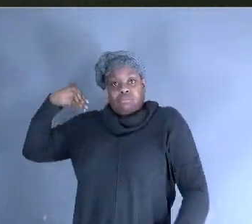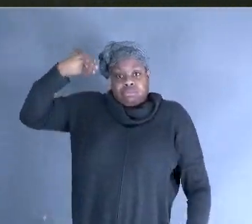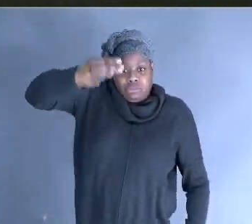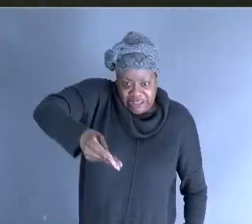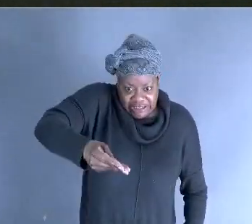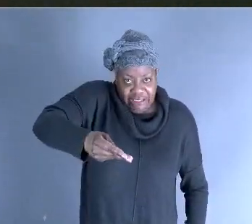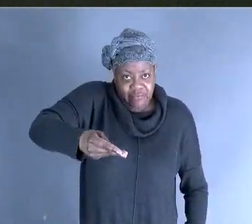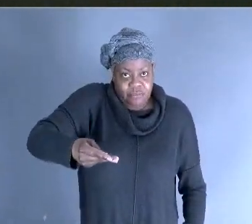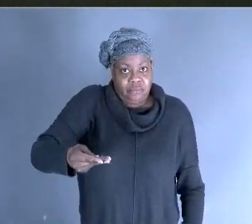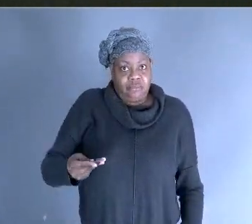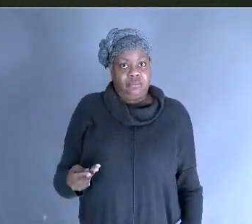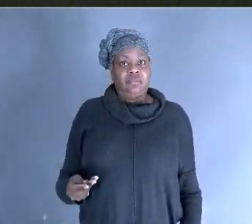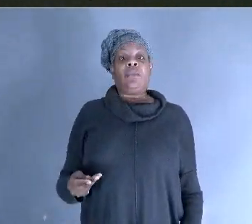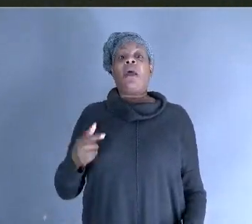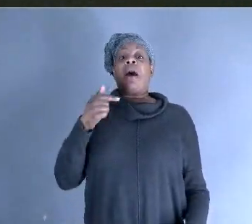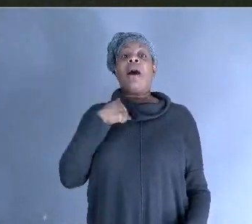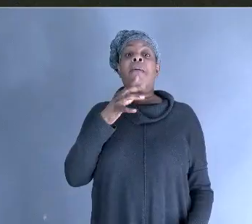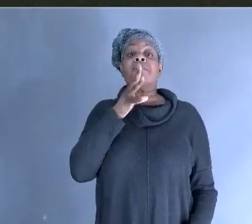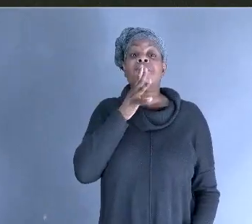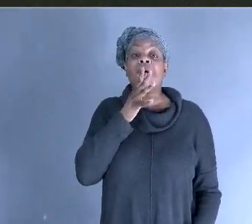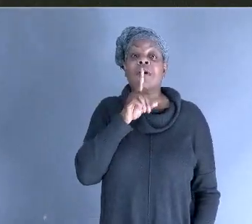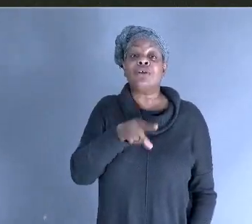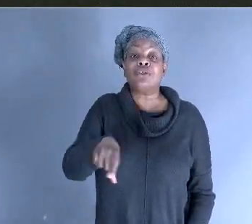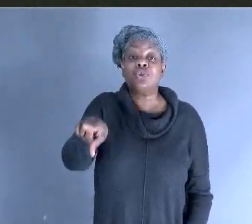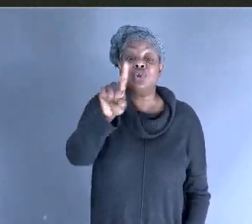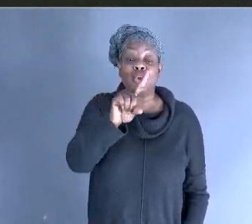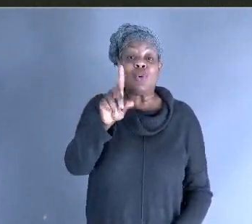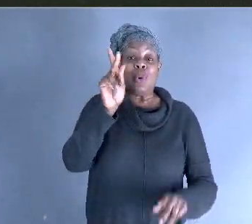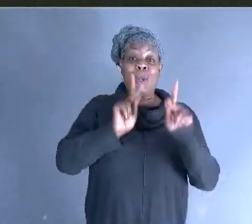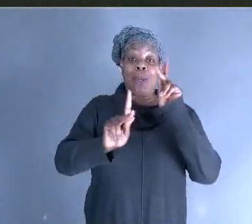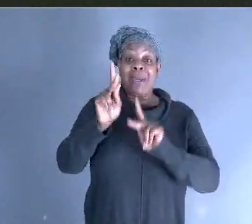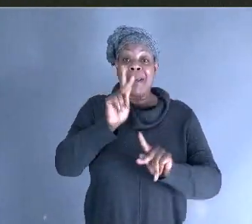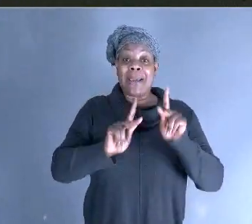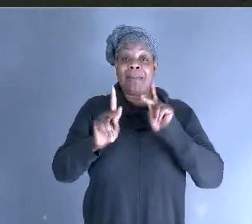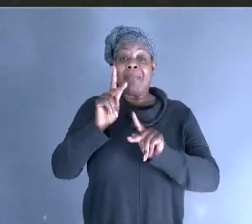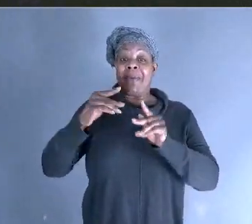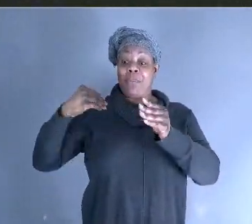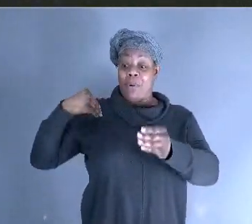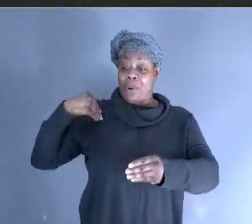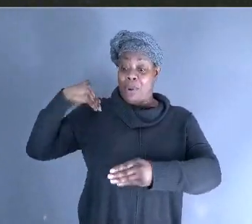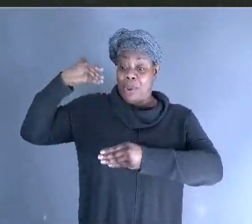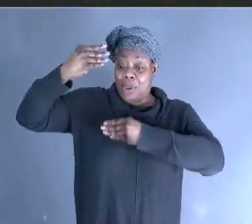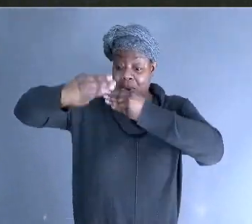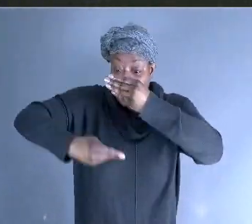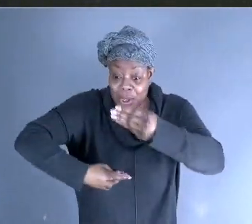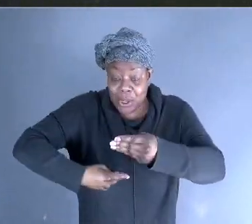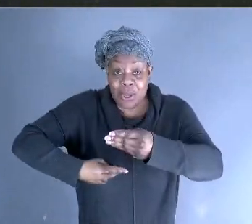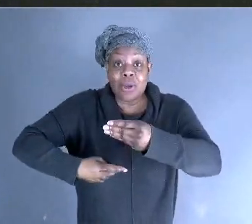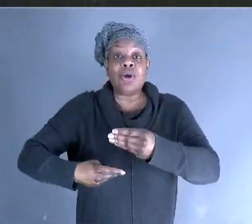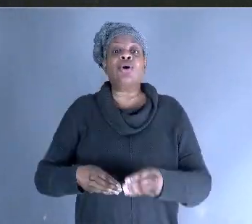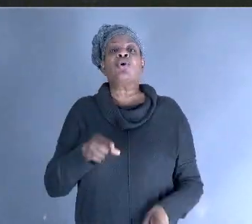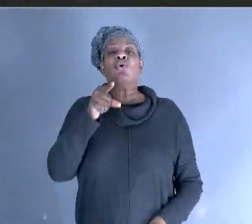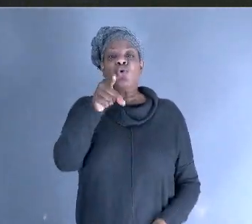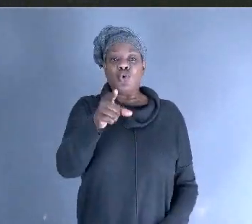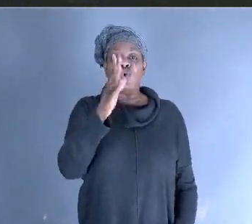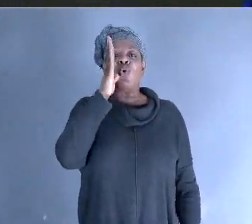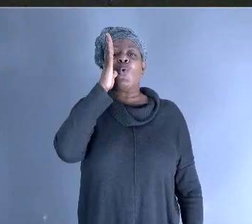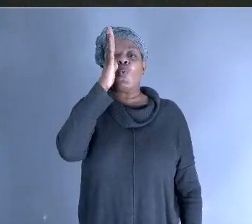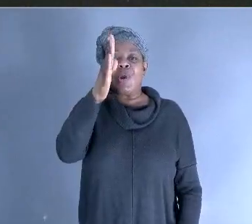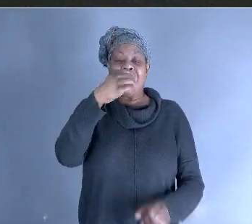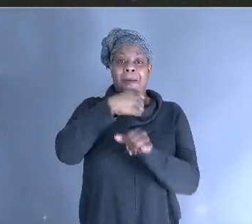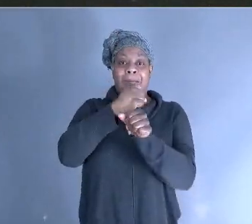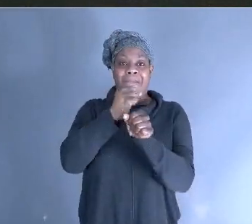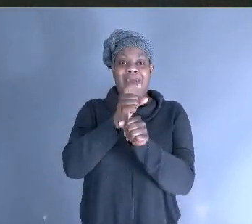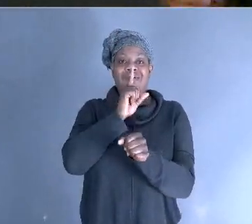And I'm speaking to a generation of legacy carriers, That even if you did not receive anything, You will make sure that you